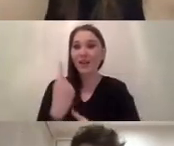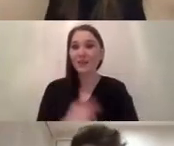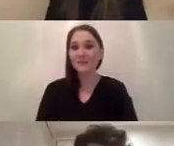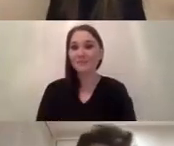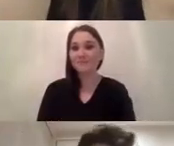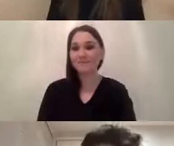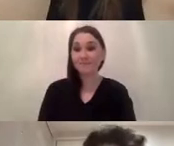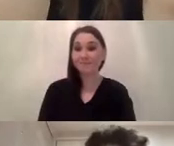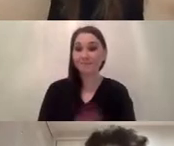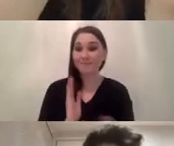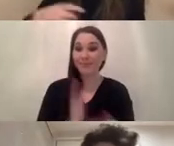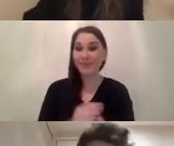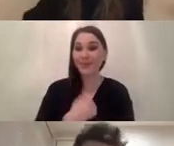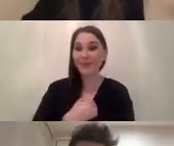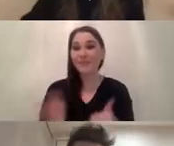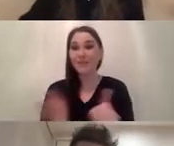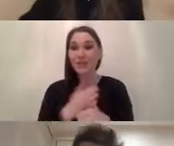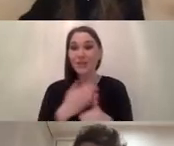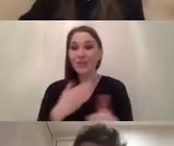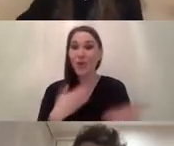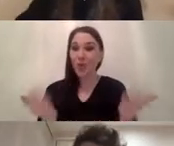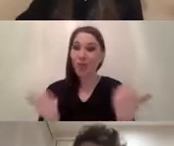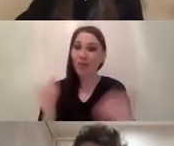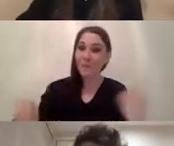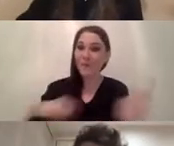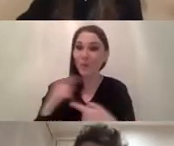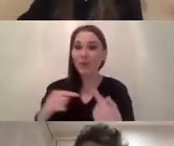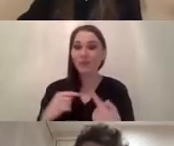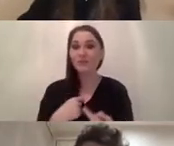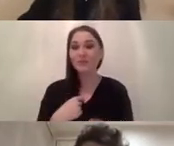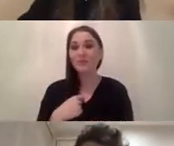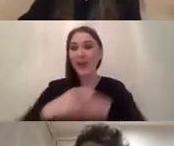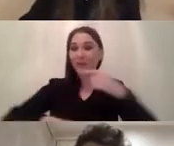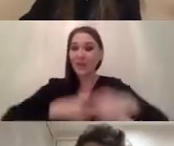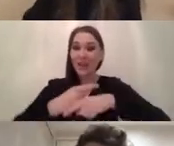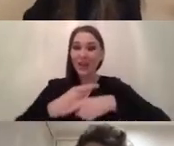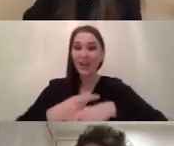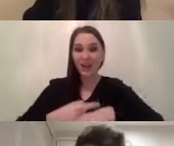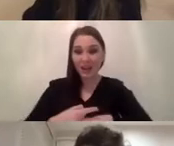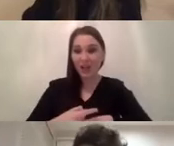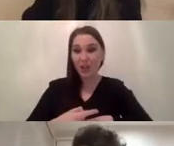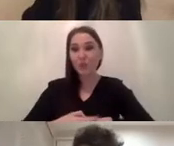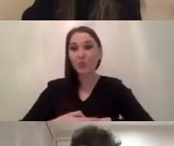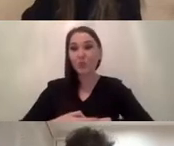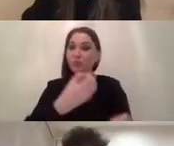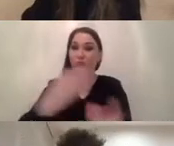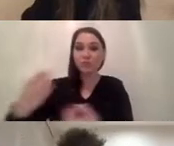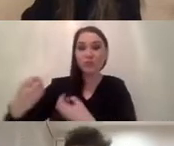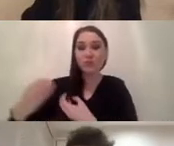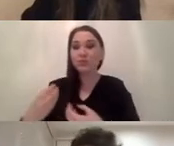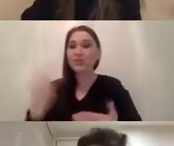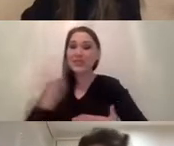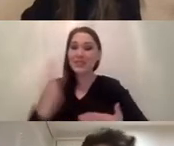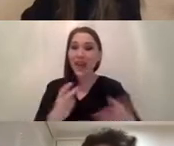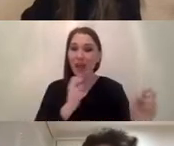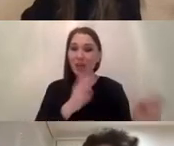absolutely. First of all, welcome everyone. So every year we get to hear about design trends, what's happening in